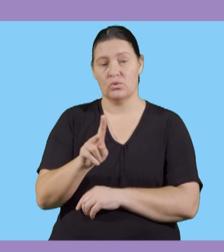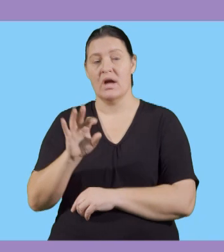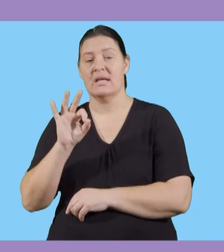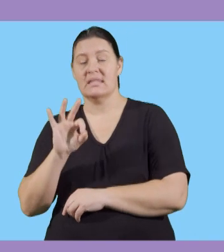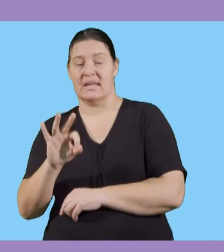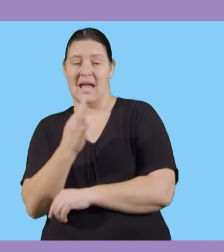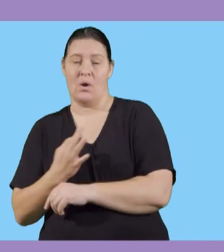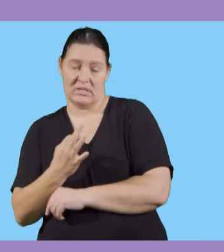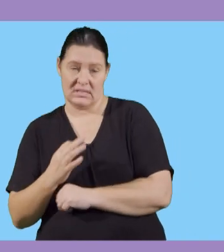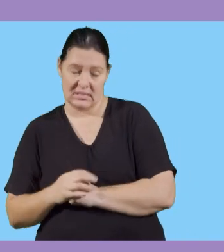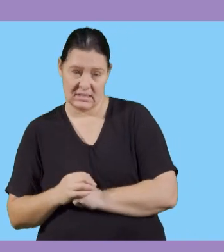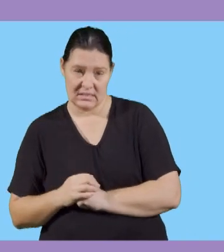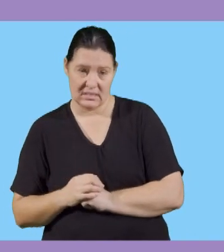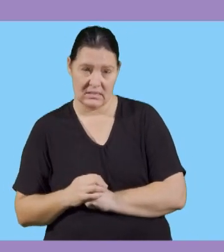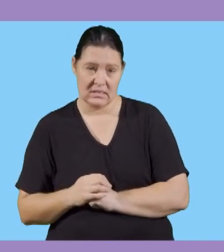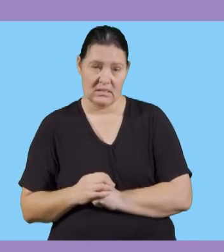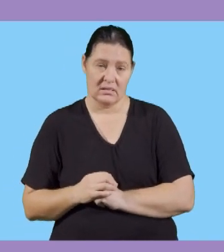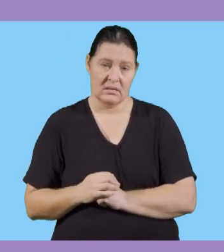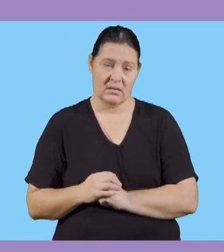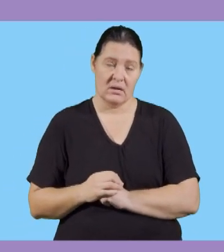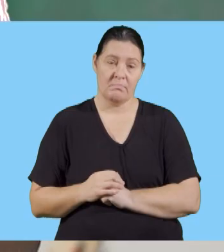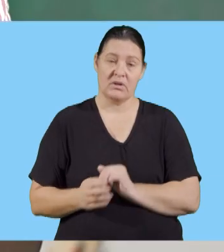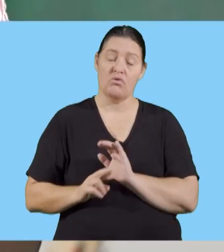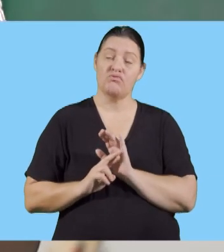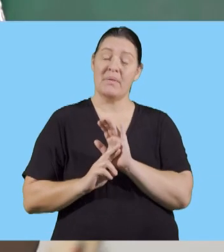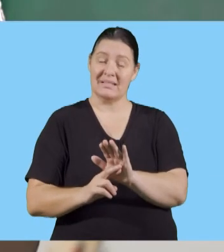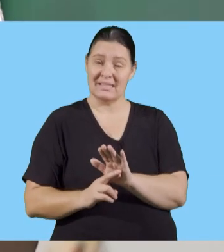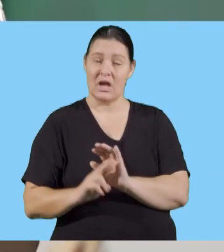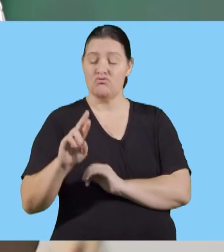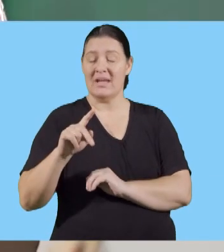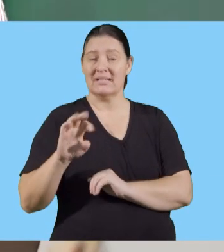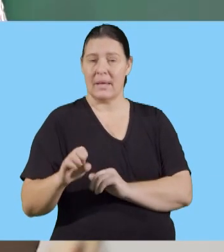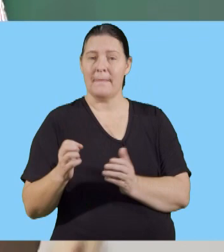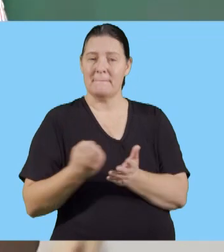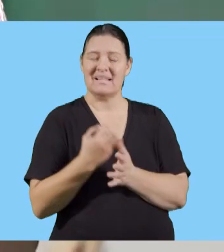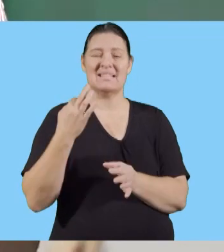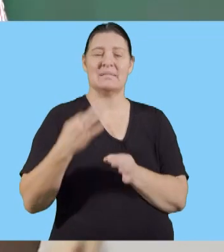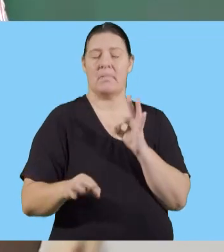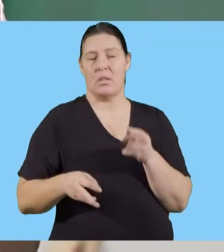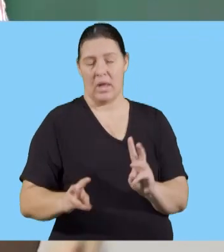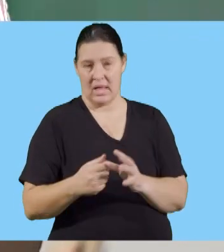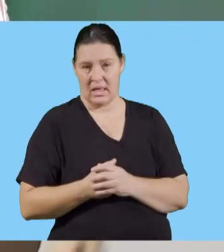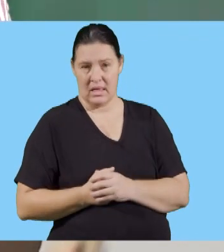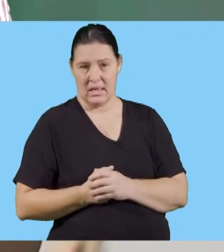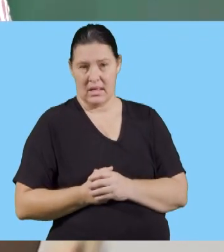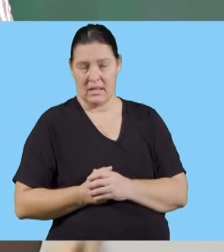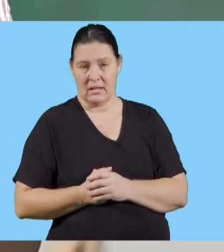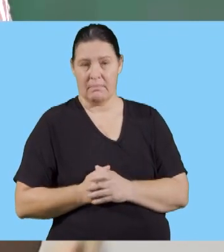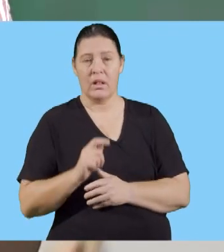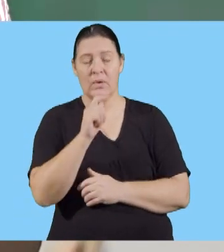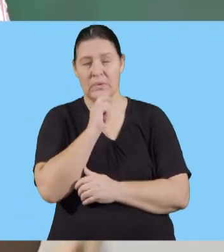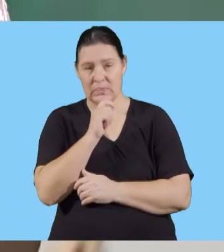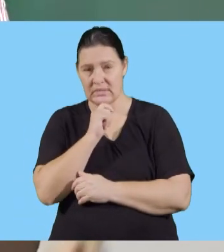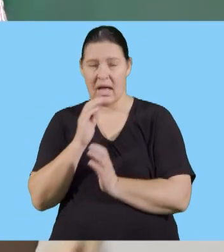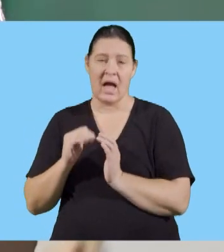3 hours. But remember, when we are representing our rate, it has to be in simplest form. So we are going to use